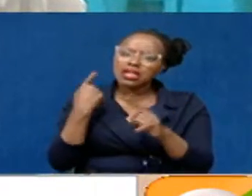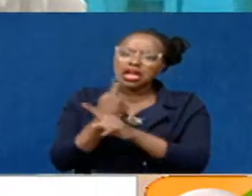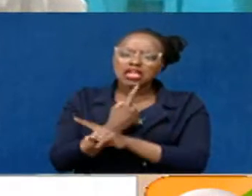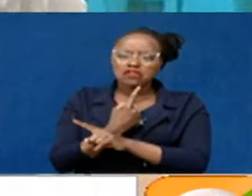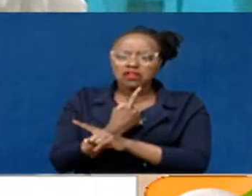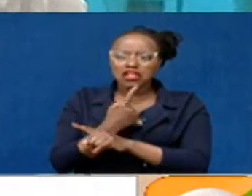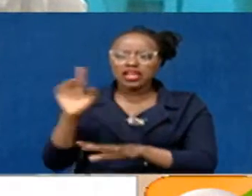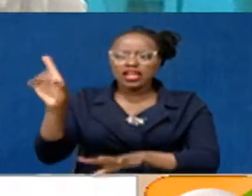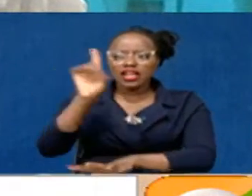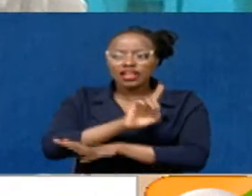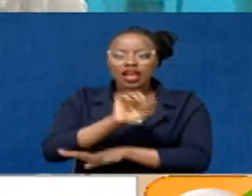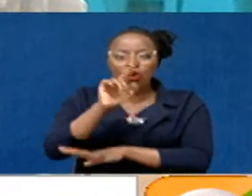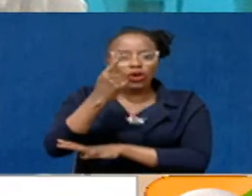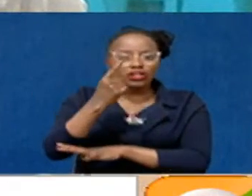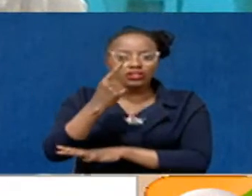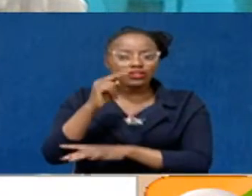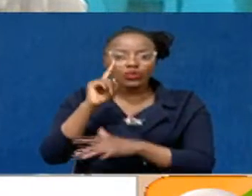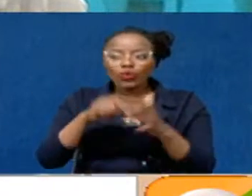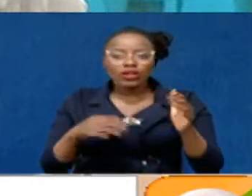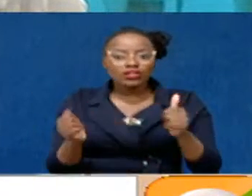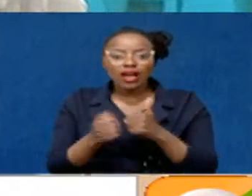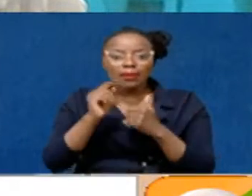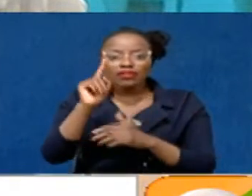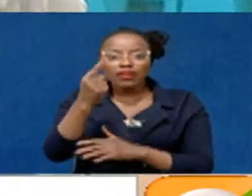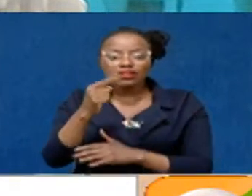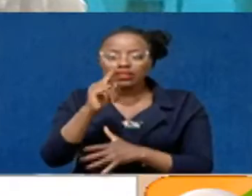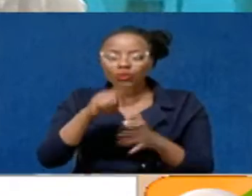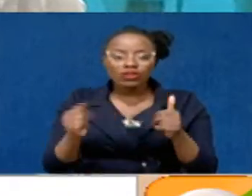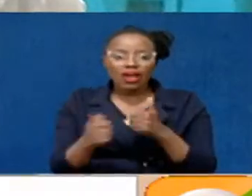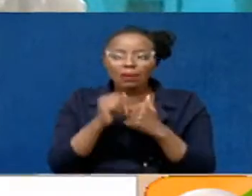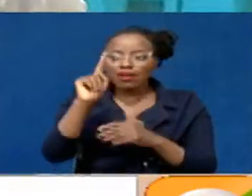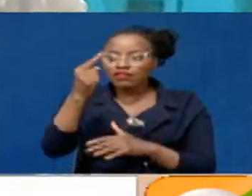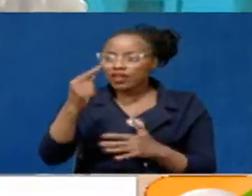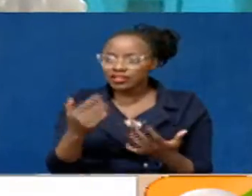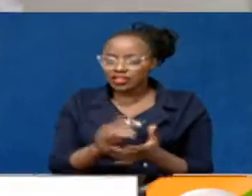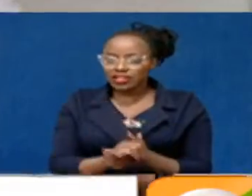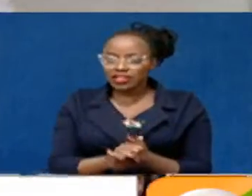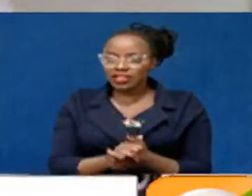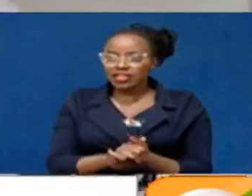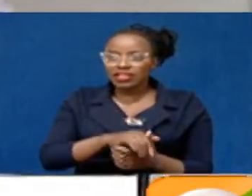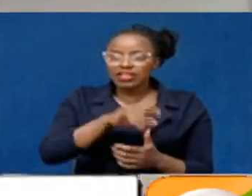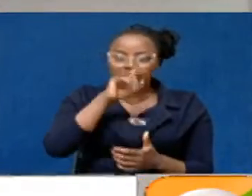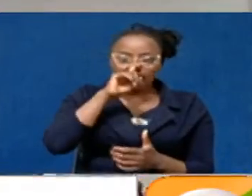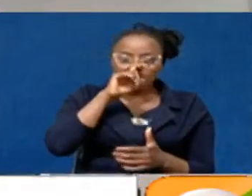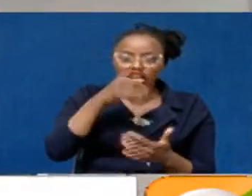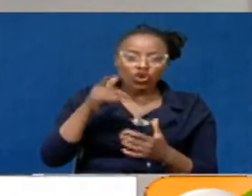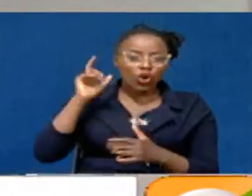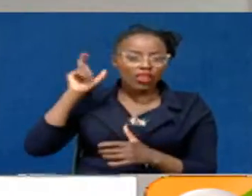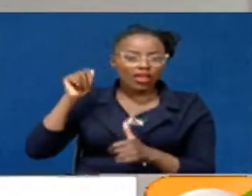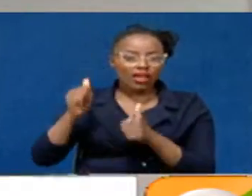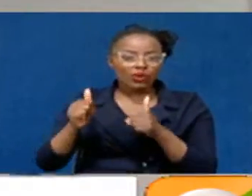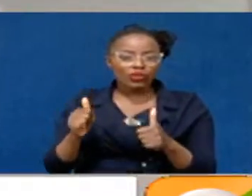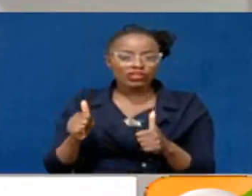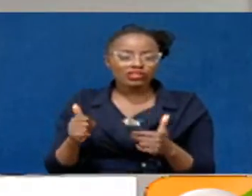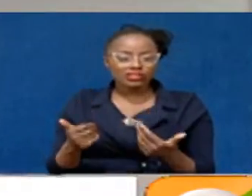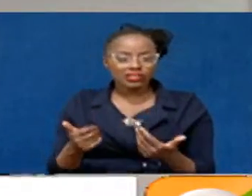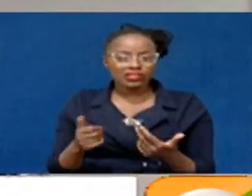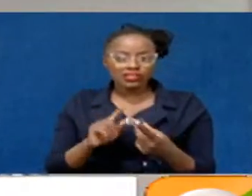day. What came first? What came first? The chicken or the egg. Yeah. What came first was